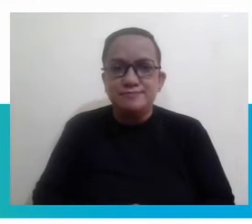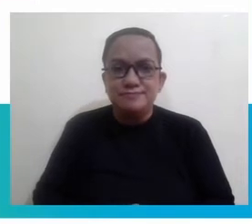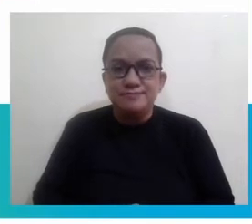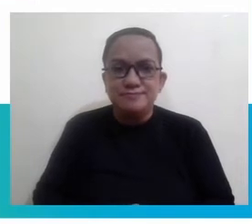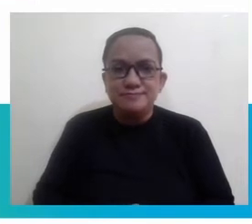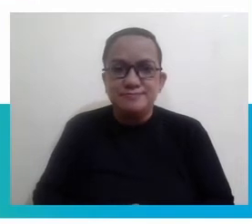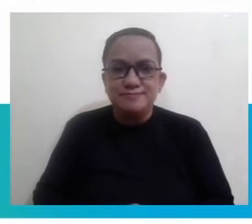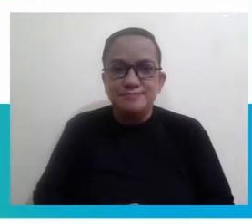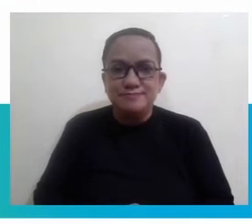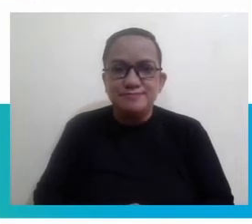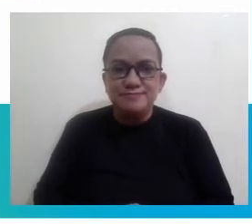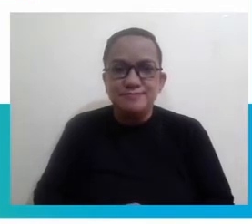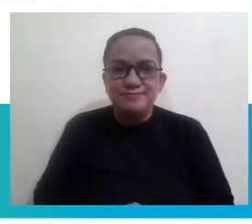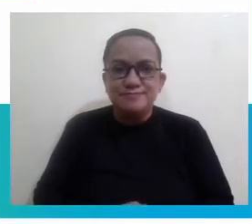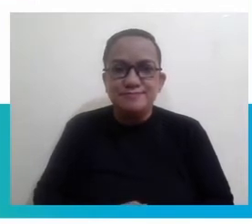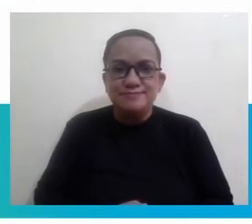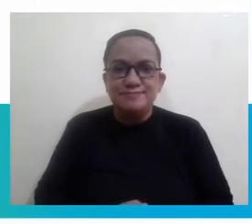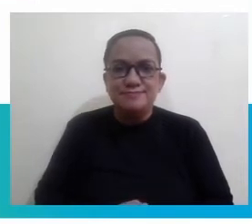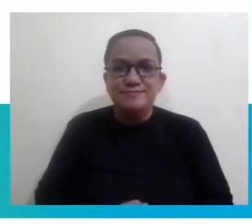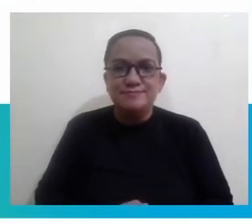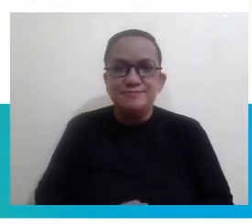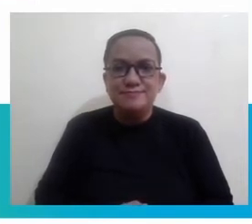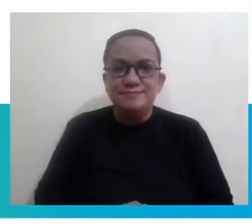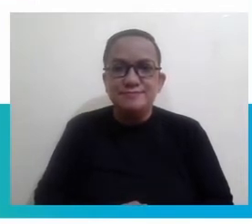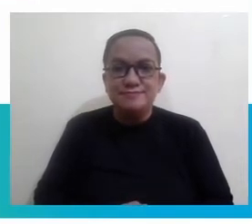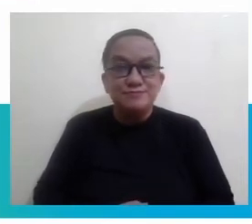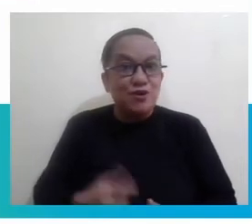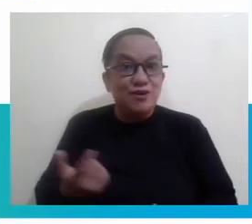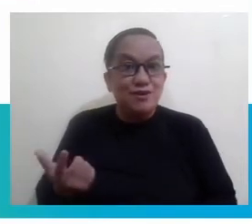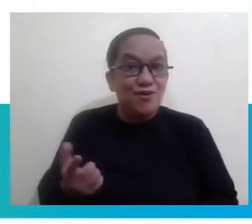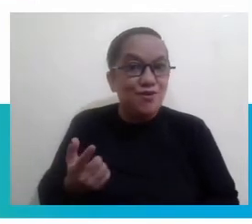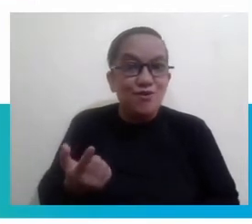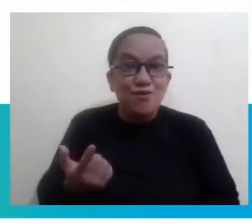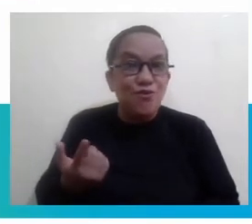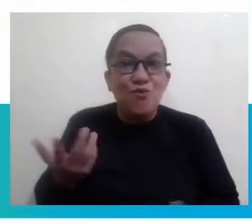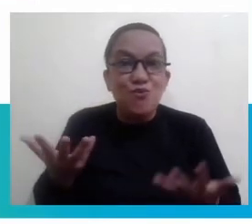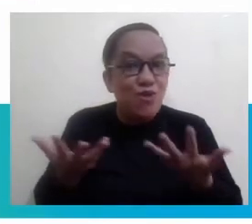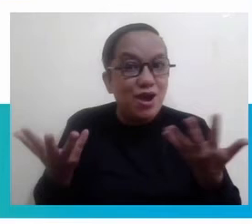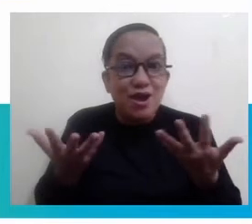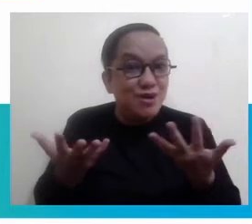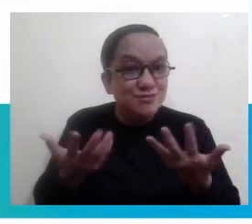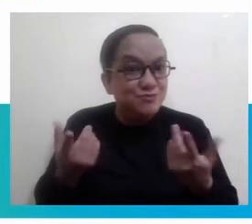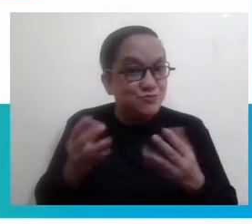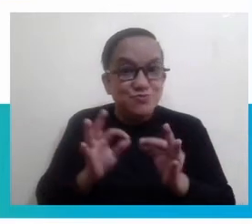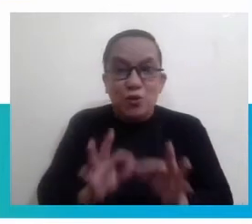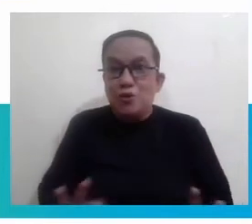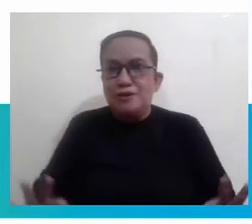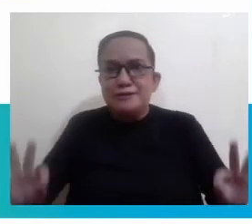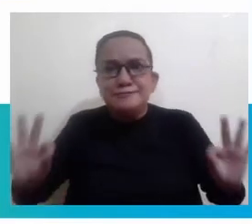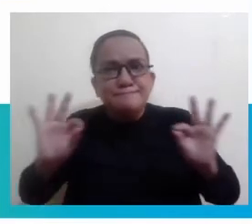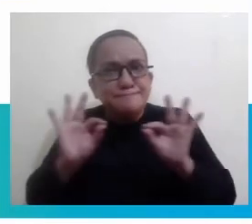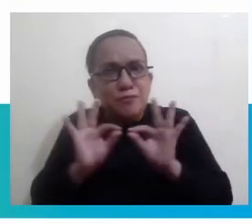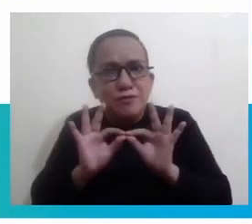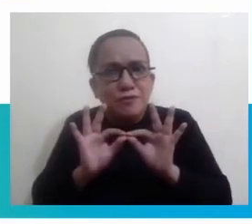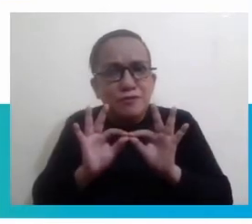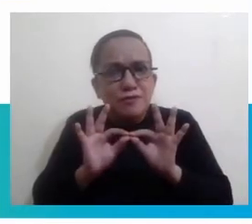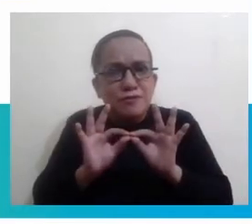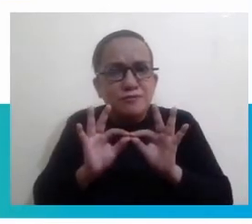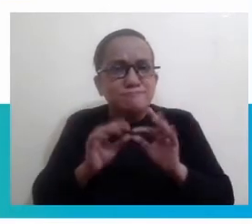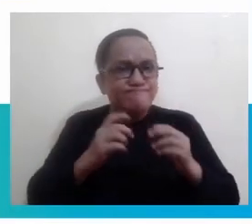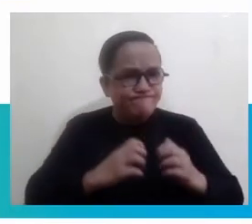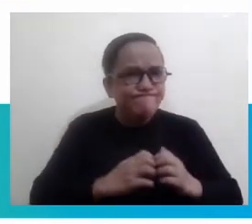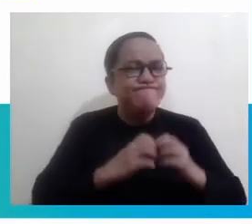One of the important aspects of building back better, or part